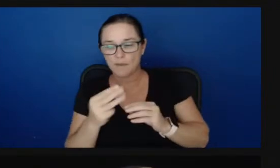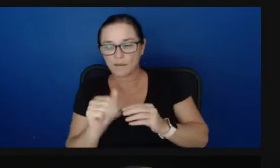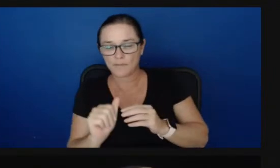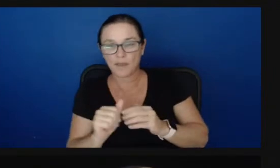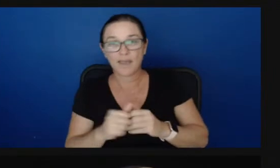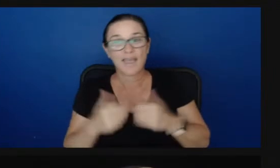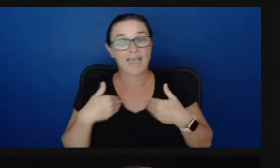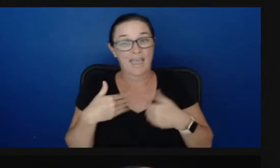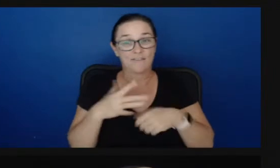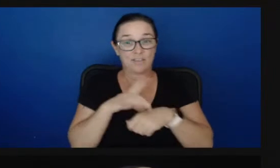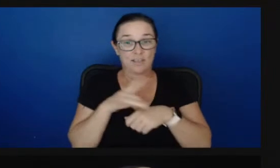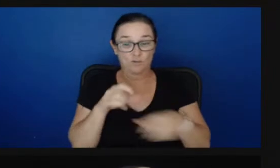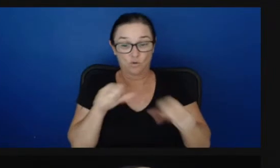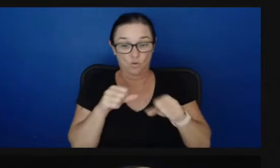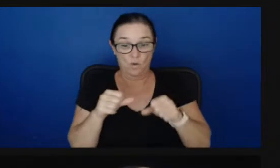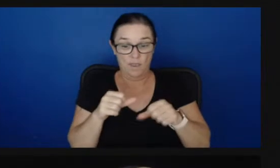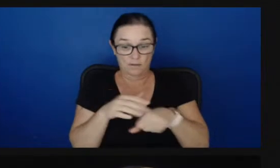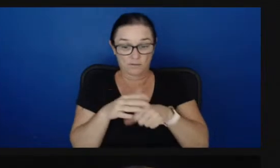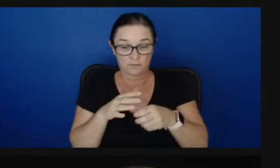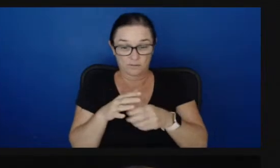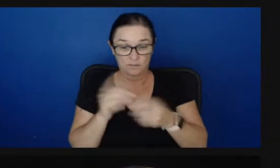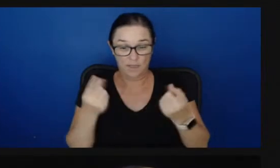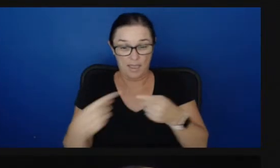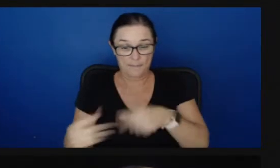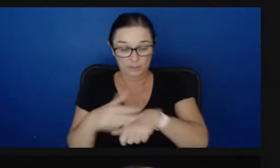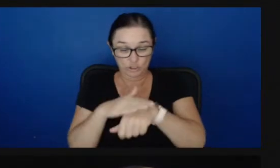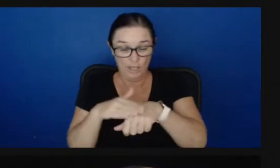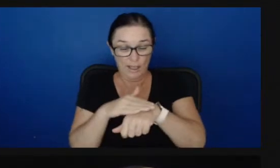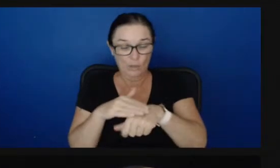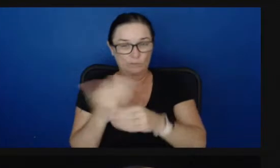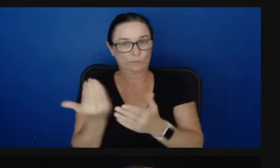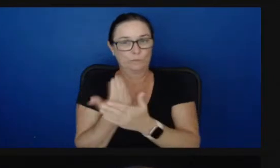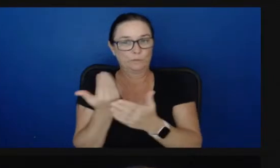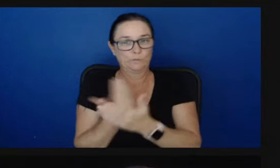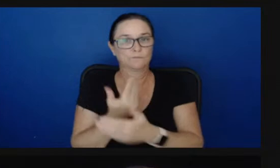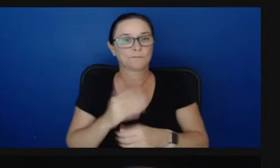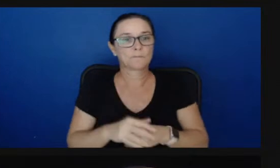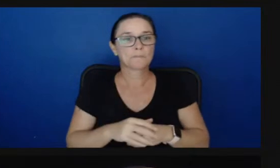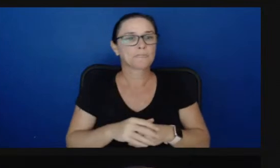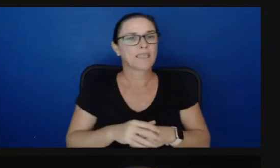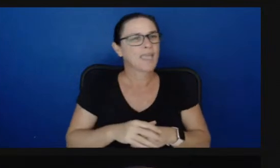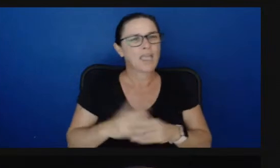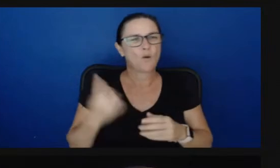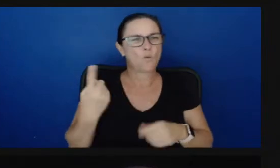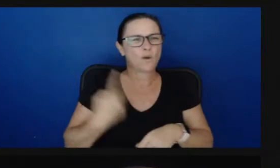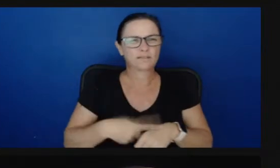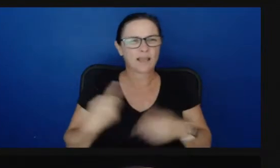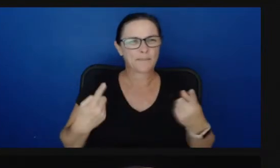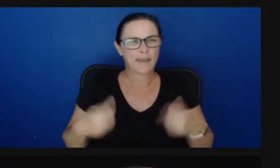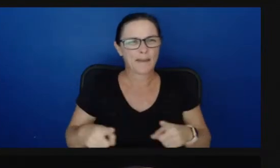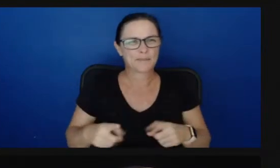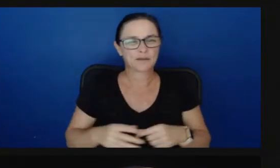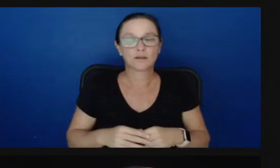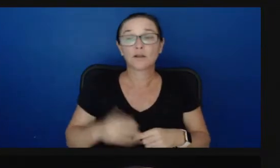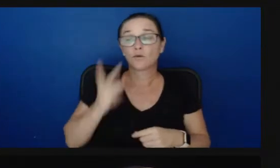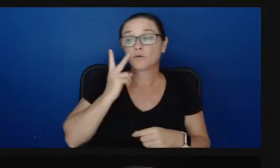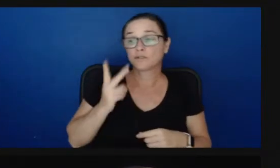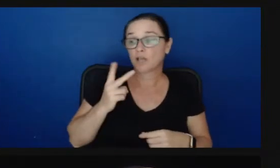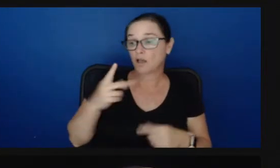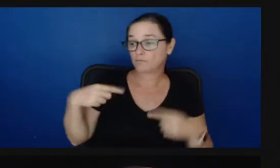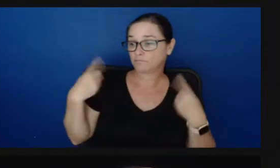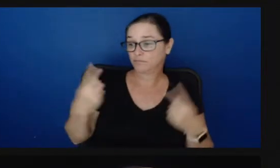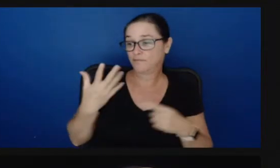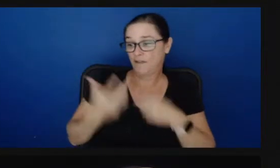new. It's not alarming yet because it's just a one-time flurry. You expect them to, like we saw over the last 5 years of Mauna Loa, you have to